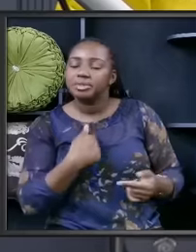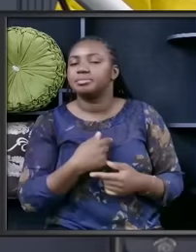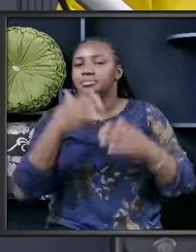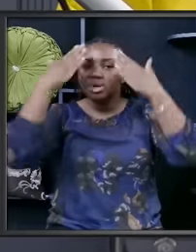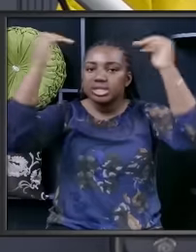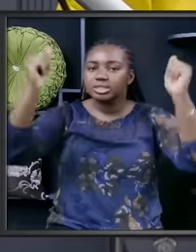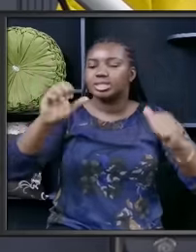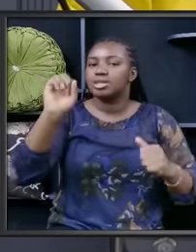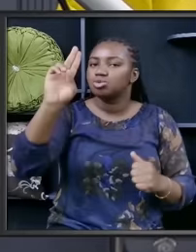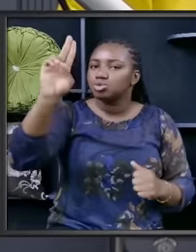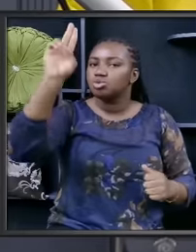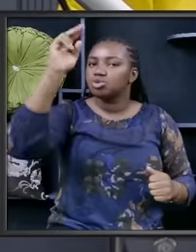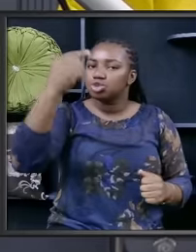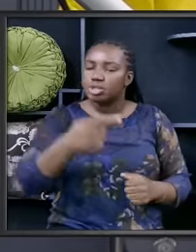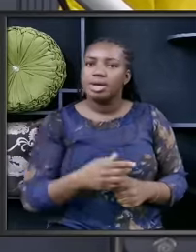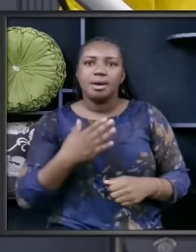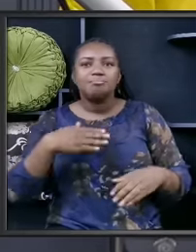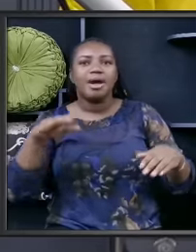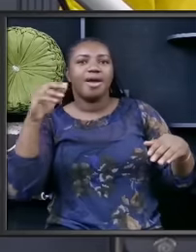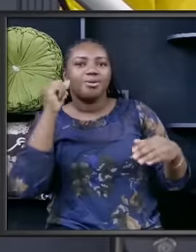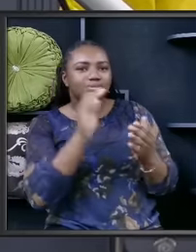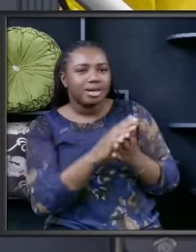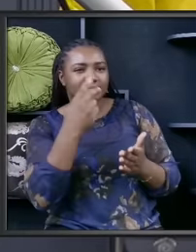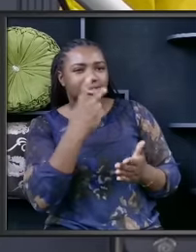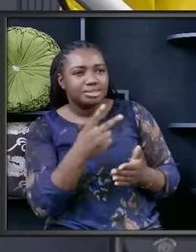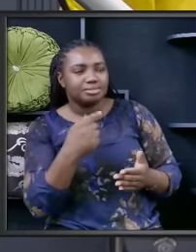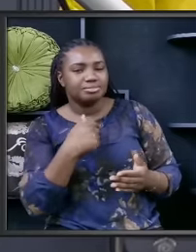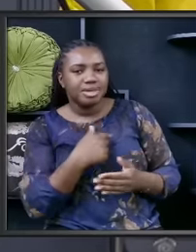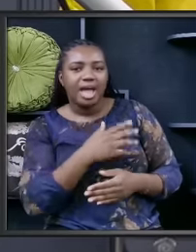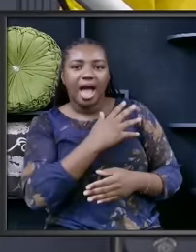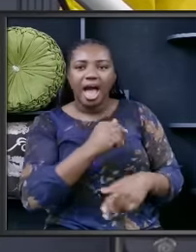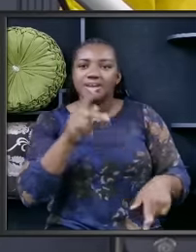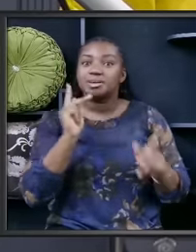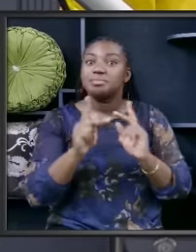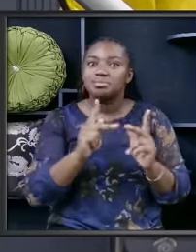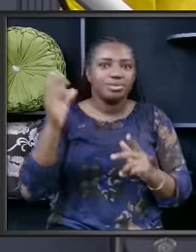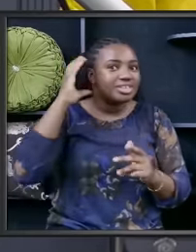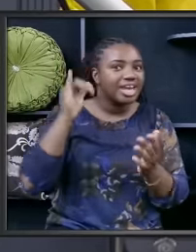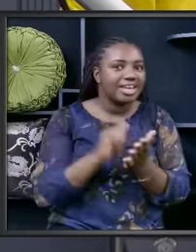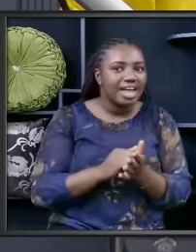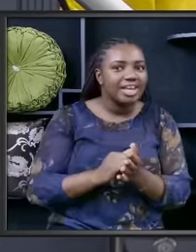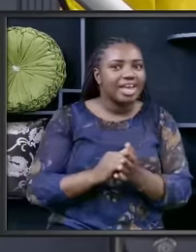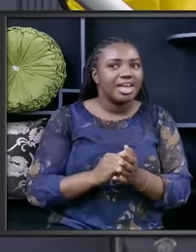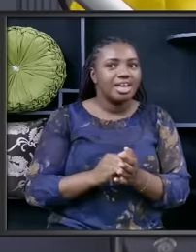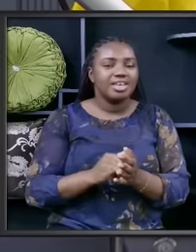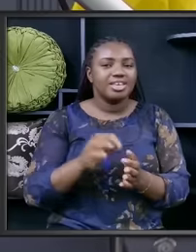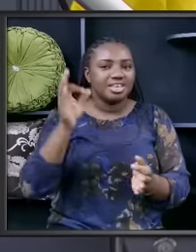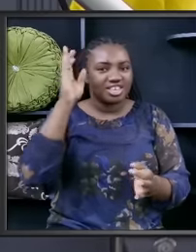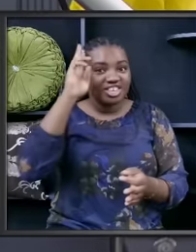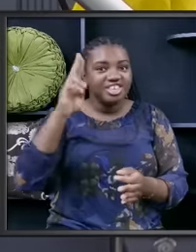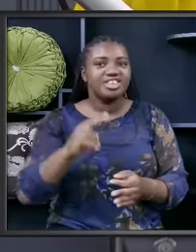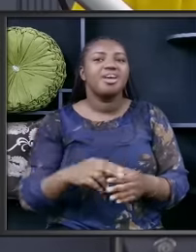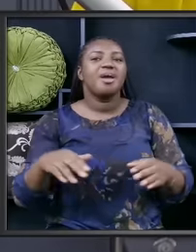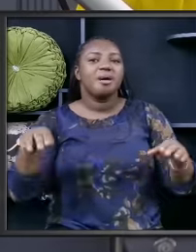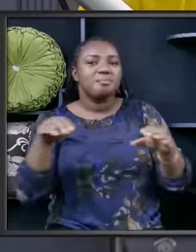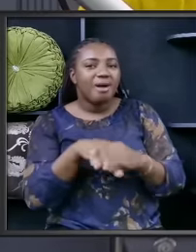me anyhow. And now my husband can't see me. Say hey. If people here say in the marry SUG president, then you go